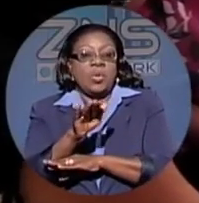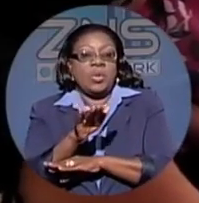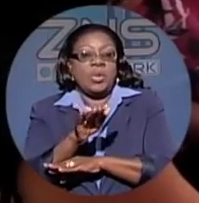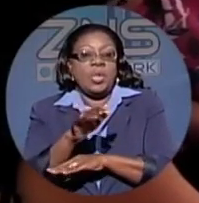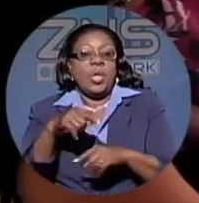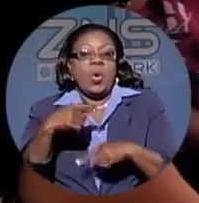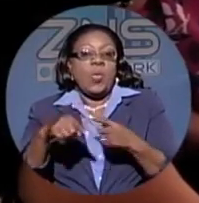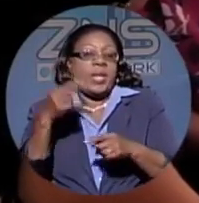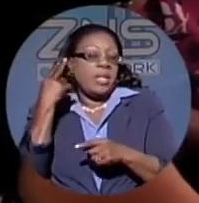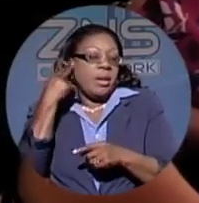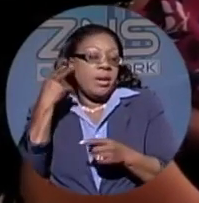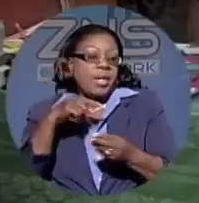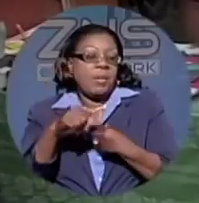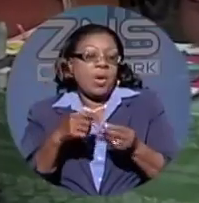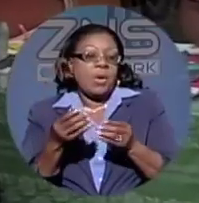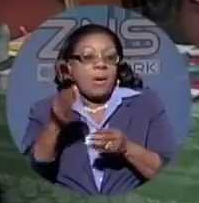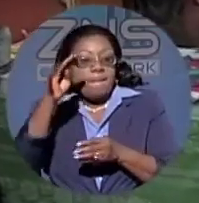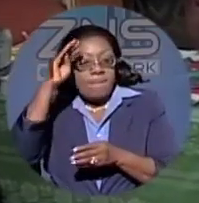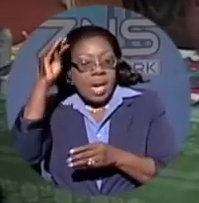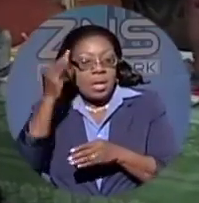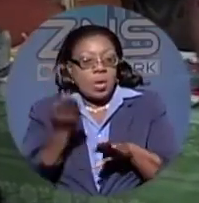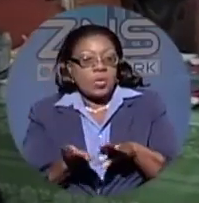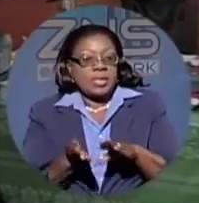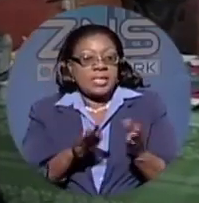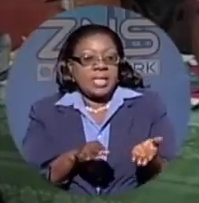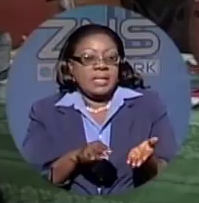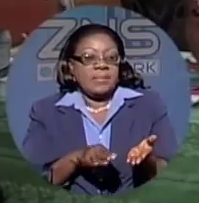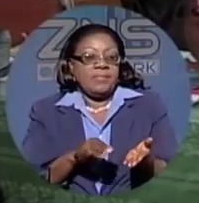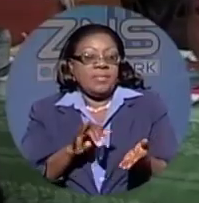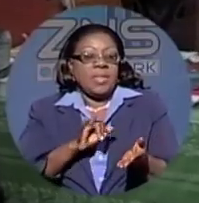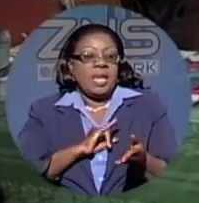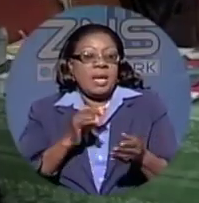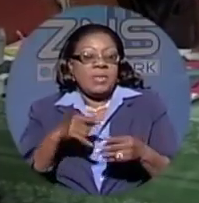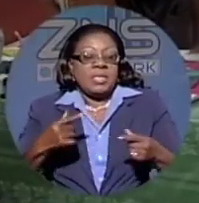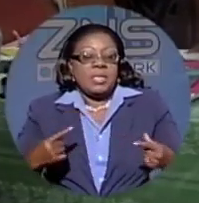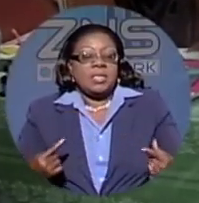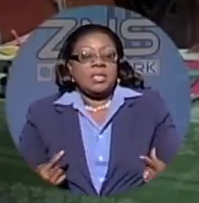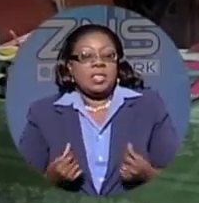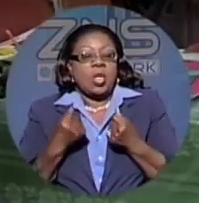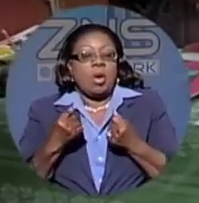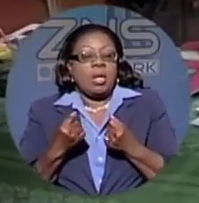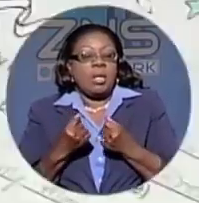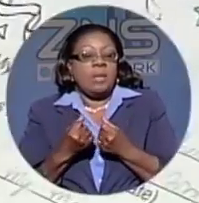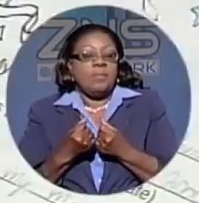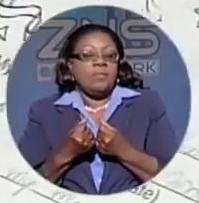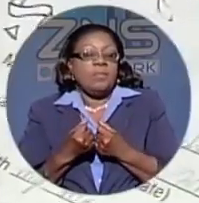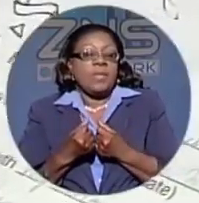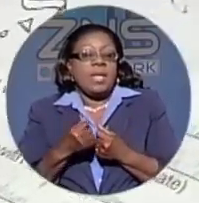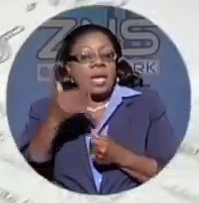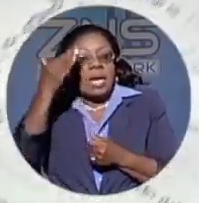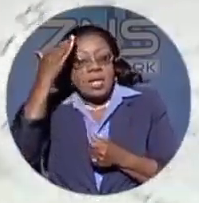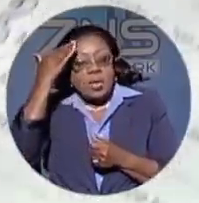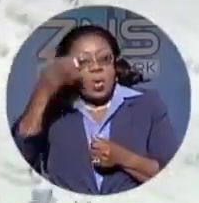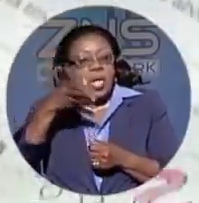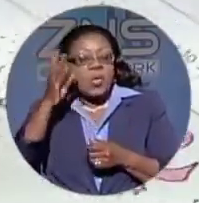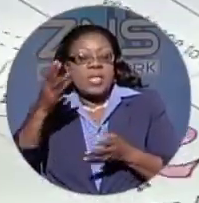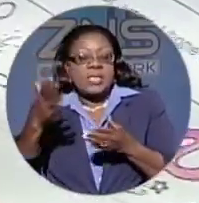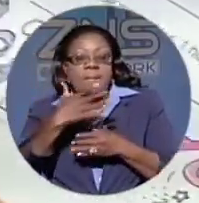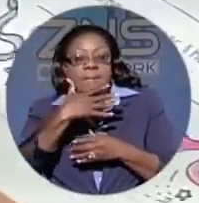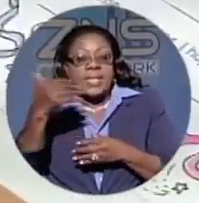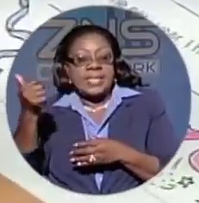school about Marco's death. I was in a state of shock. I know he was